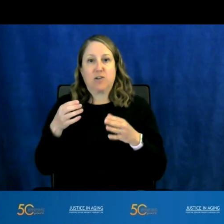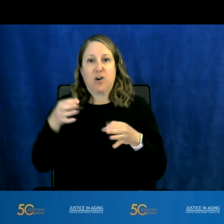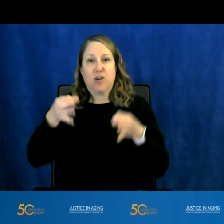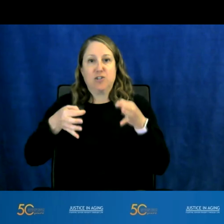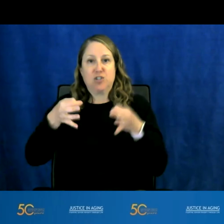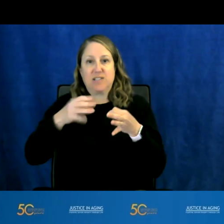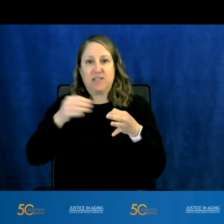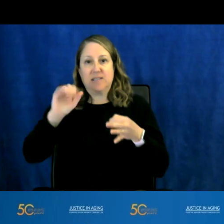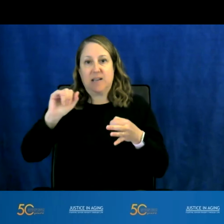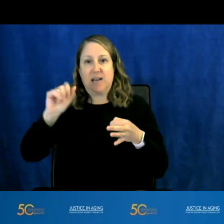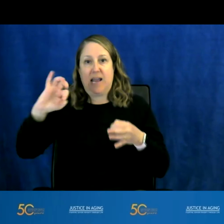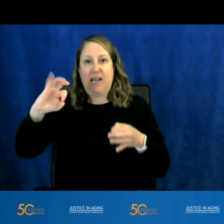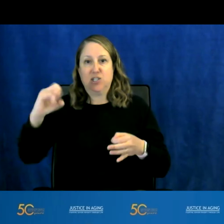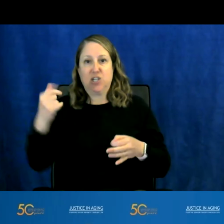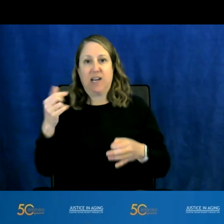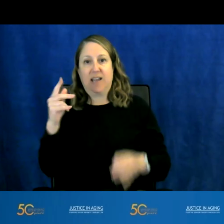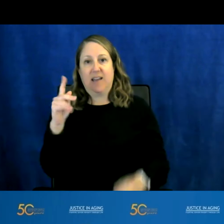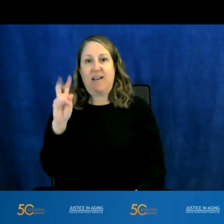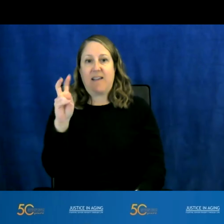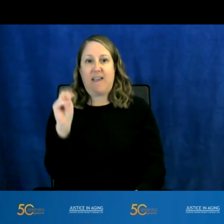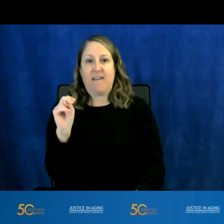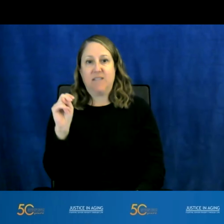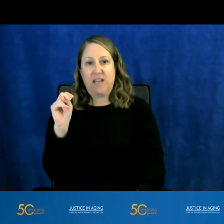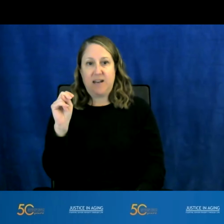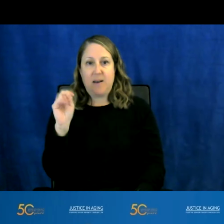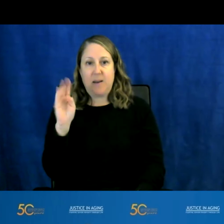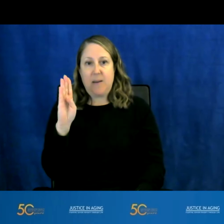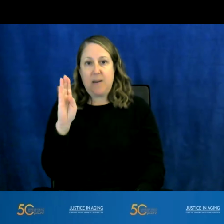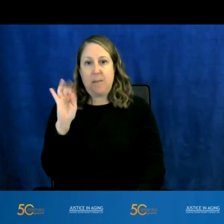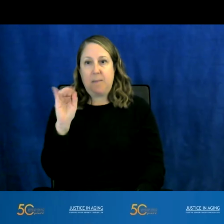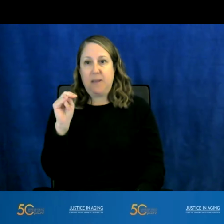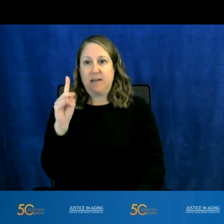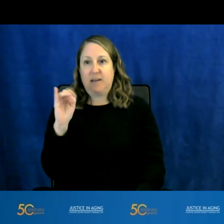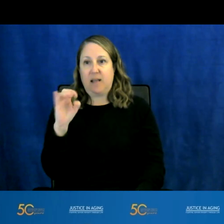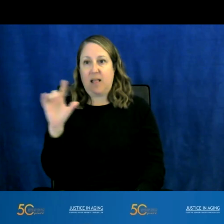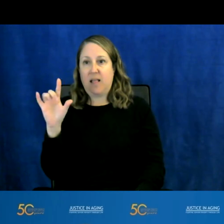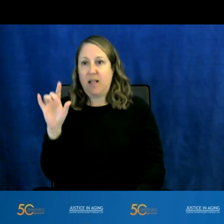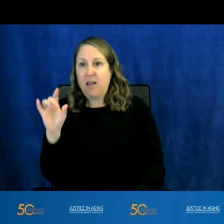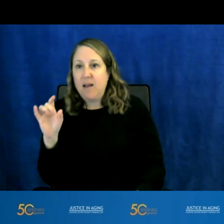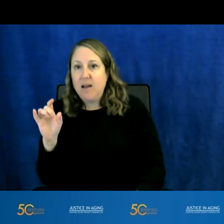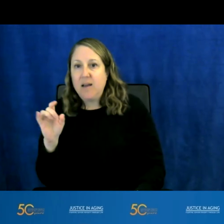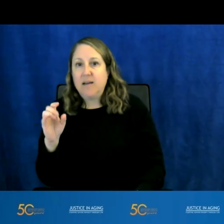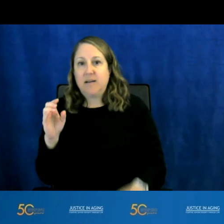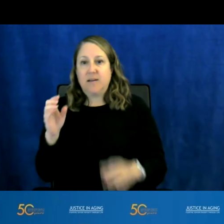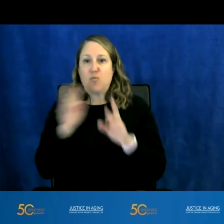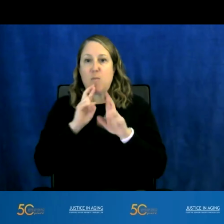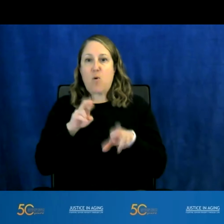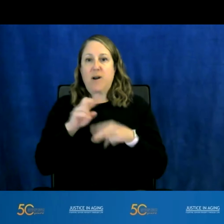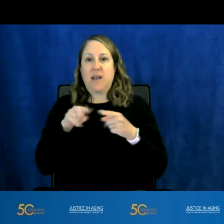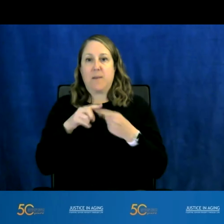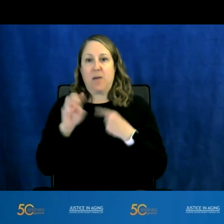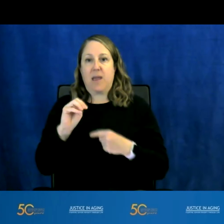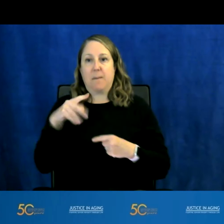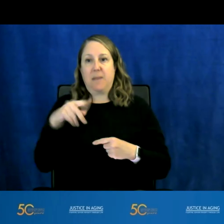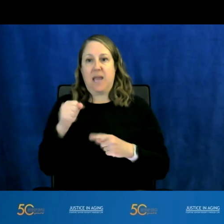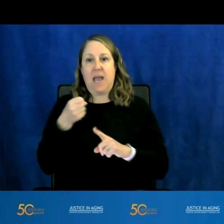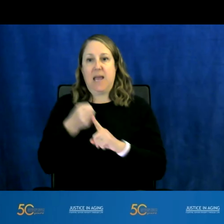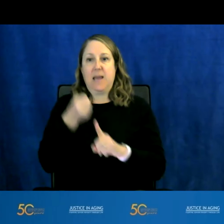Kevin Prindeville, kicking us off with some report on the MPA Impact